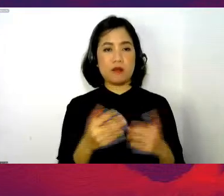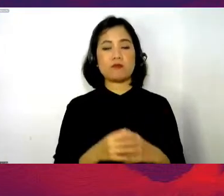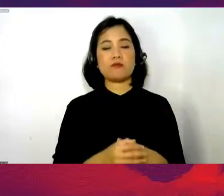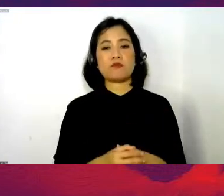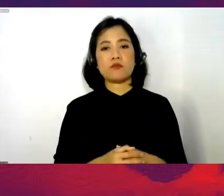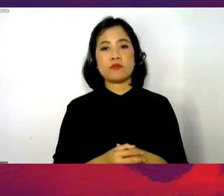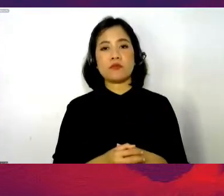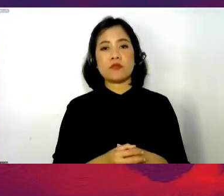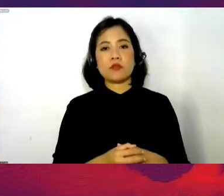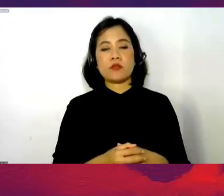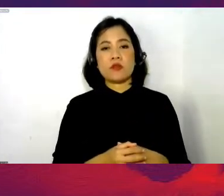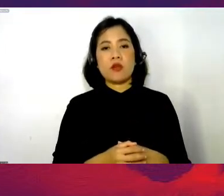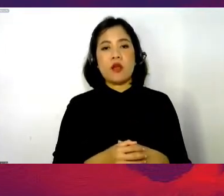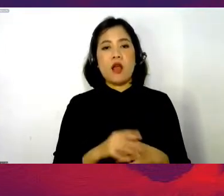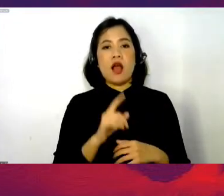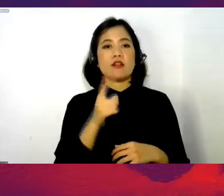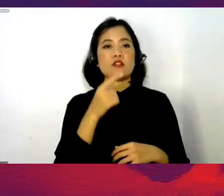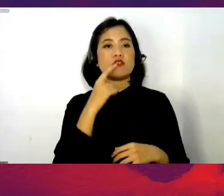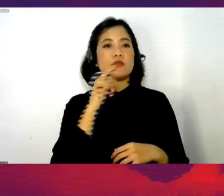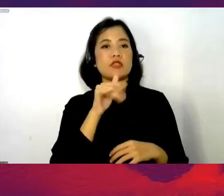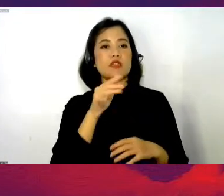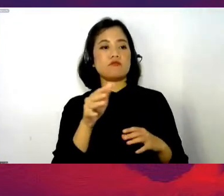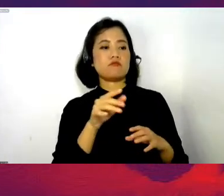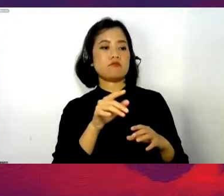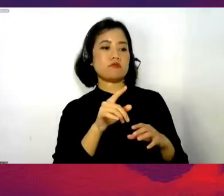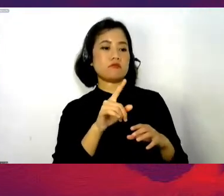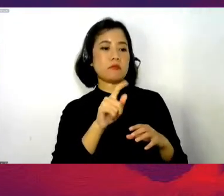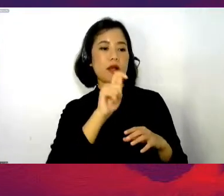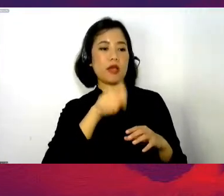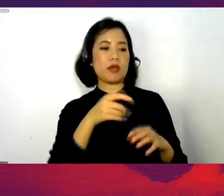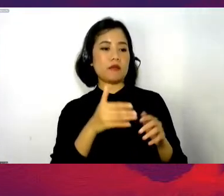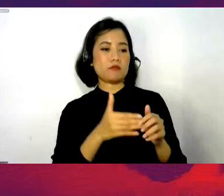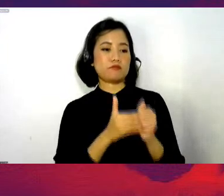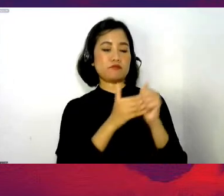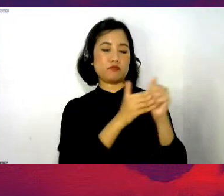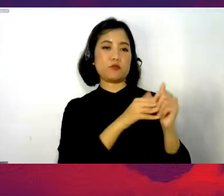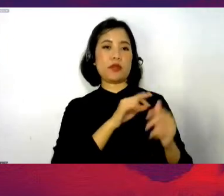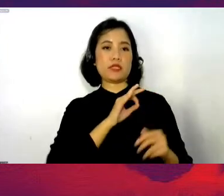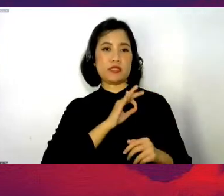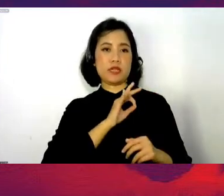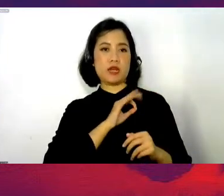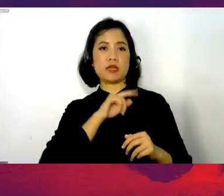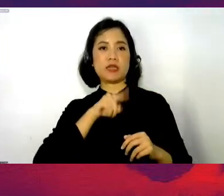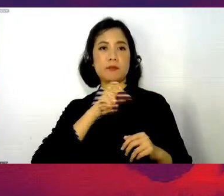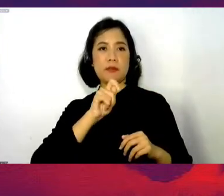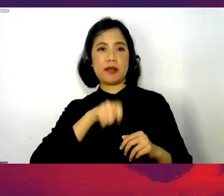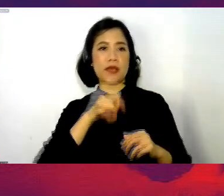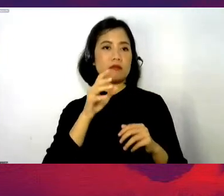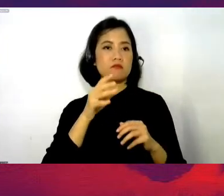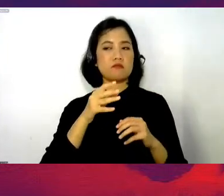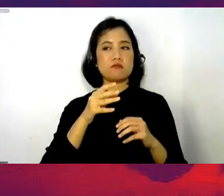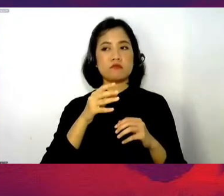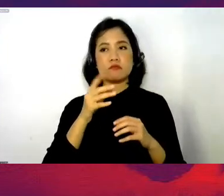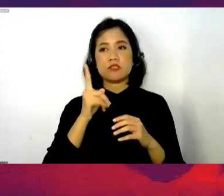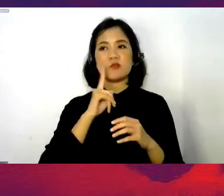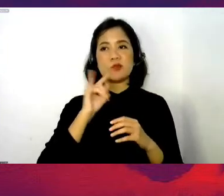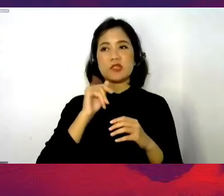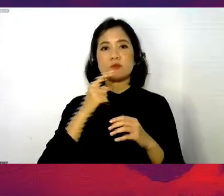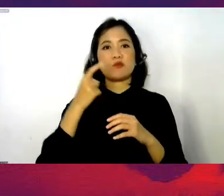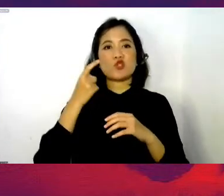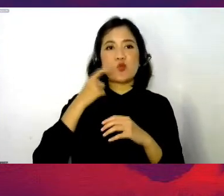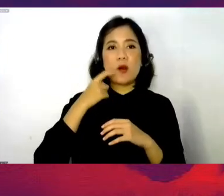about 60% proportion in Indonesia. Not bad, if you like to proxy that your multidimensionality by using this consumption